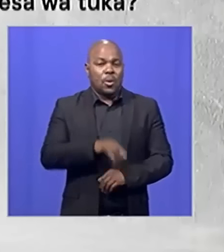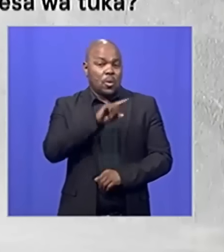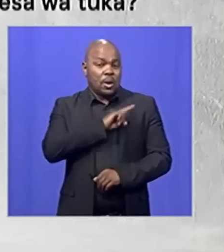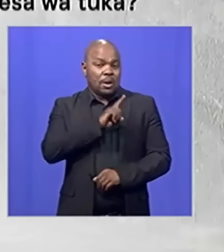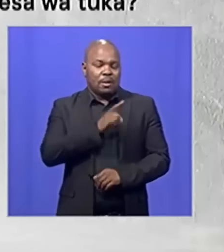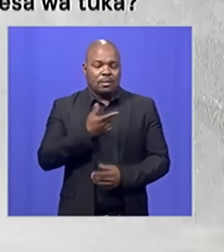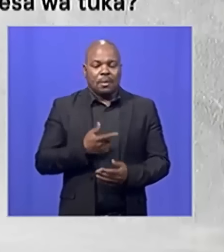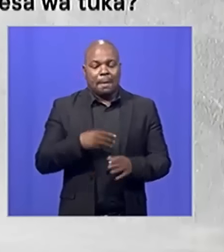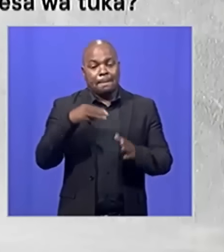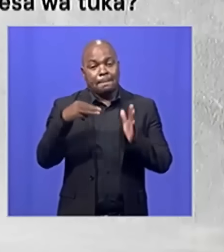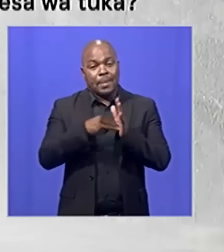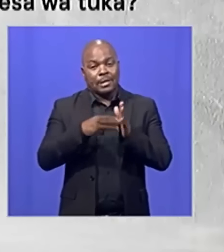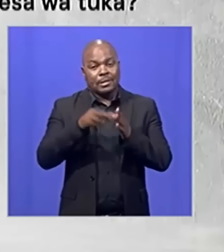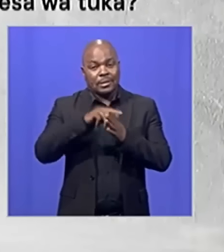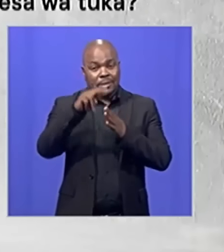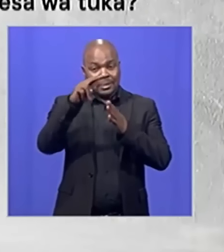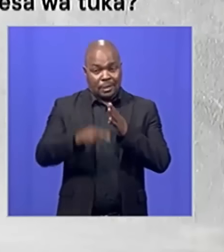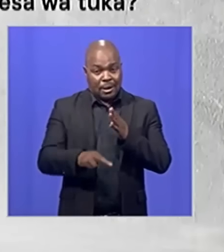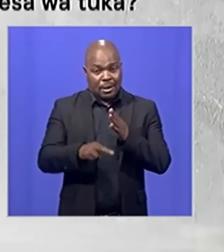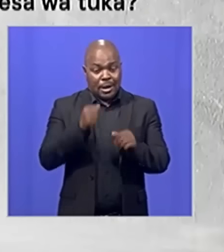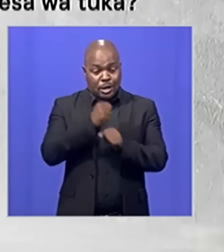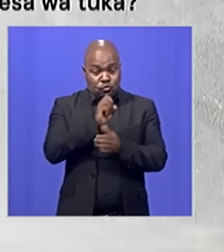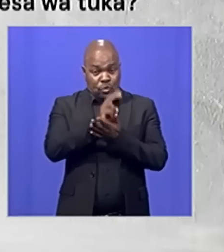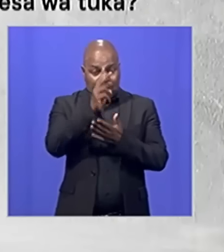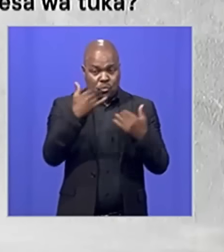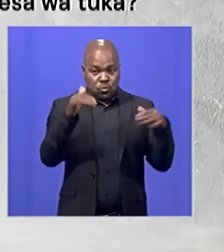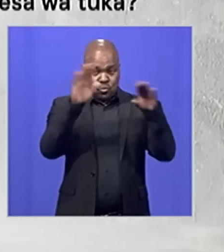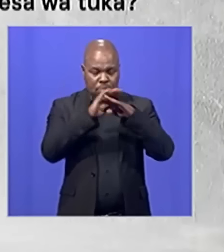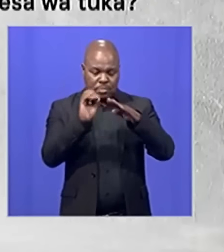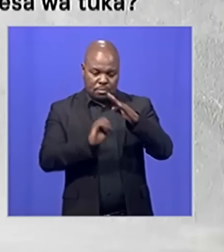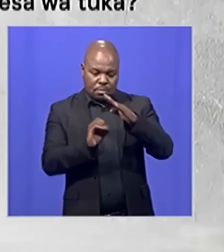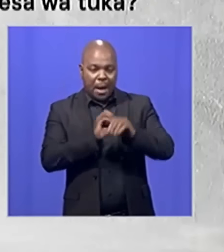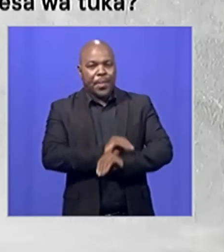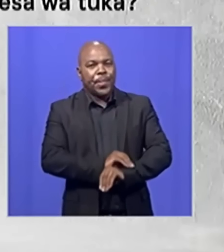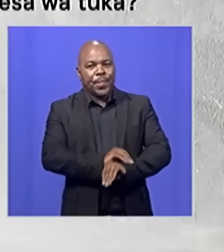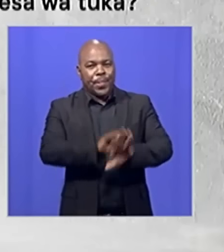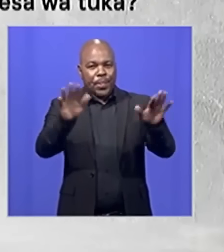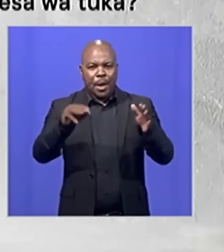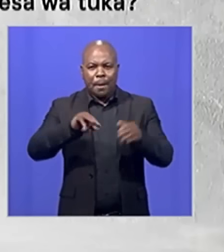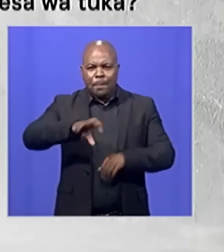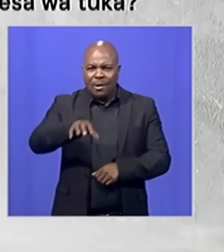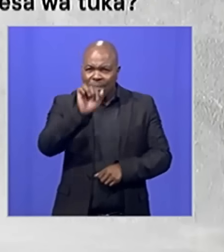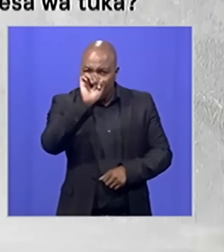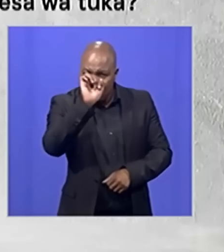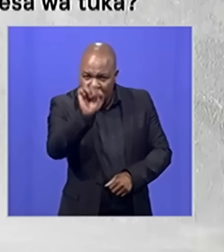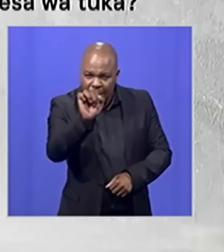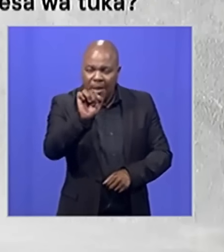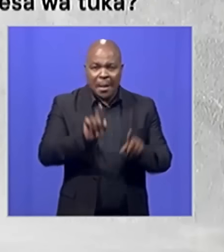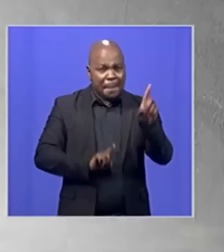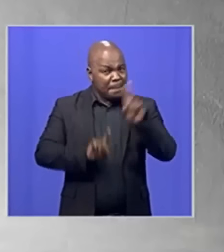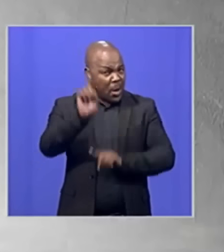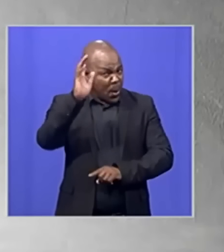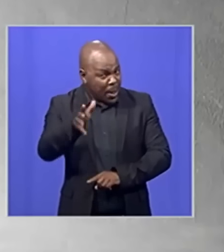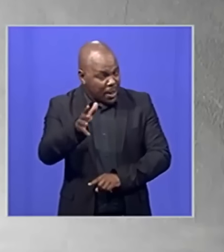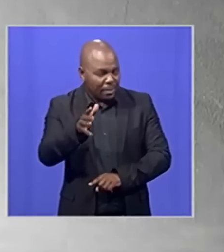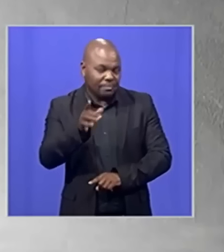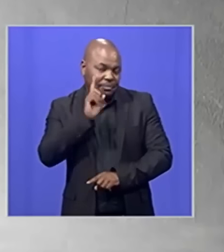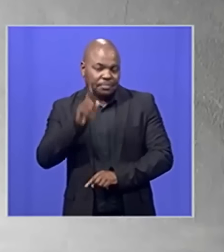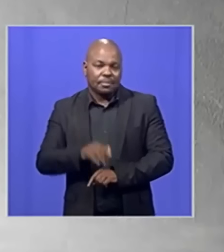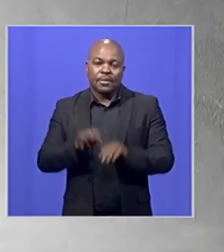gore dipoelo tša mphato wa marematlou grade 12 di lokollo bošegogare na o bona province ya geno e tla go beša wa tuka letlakaleng